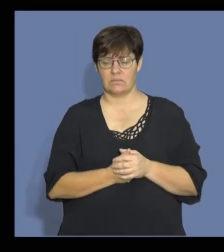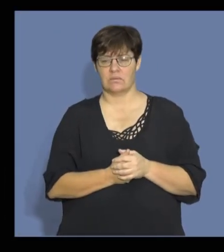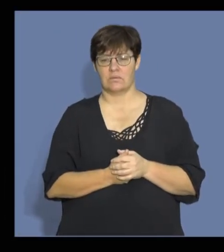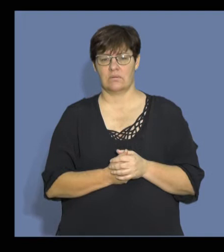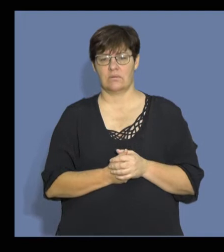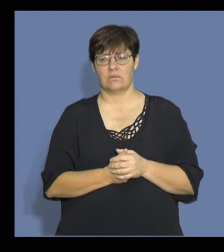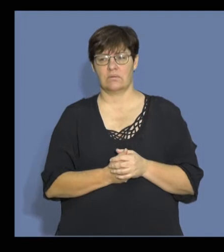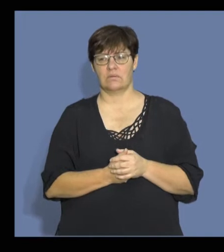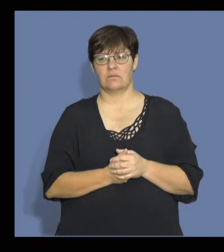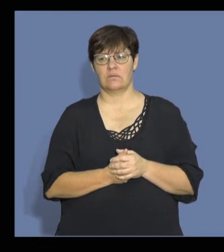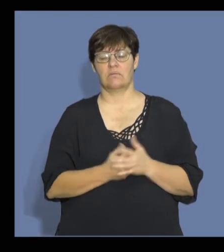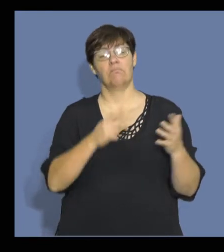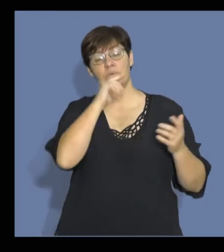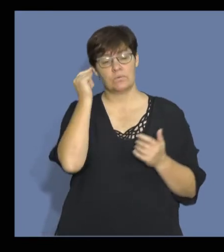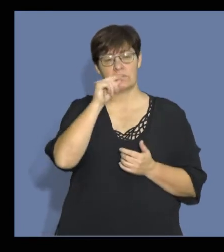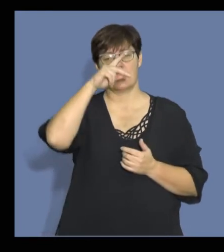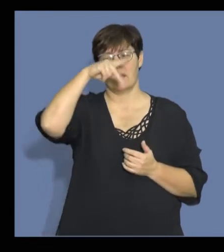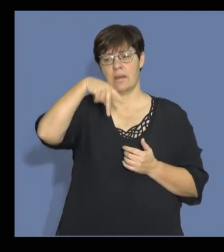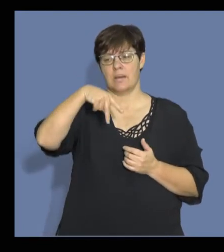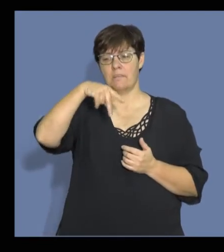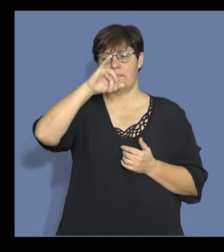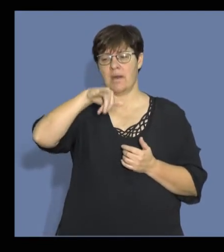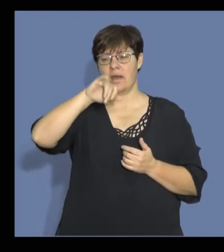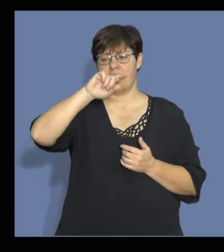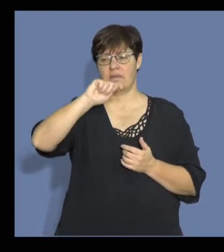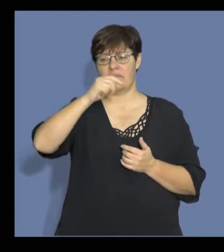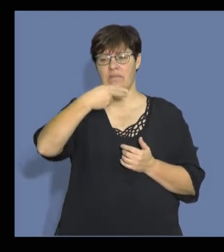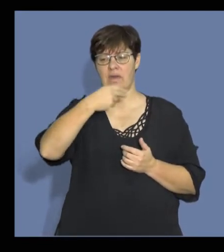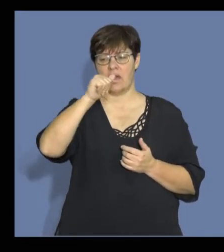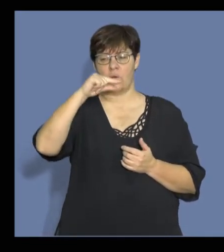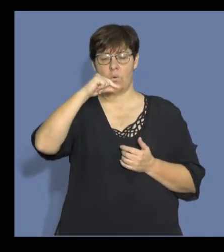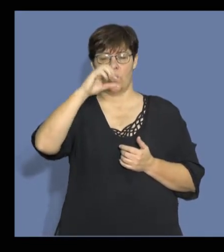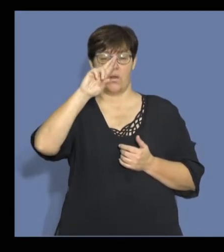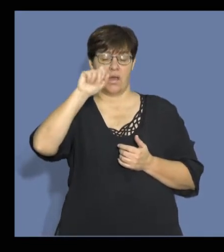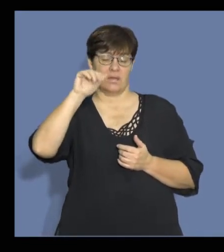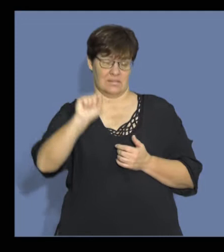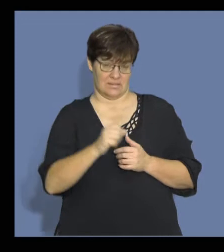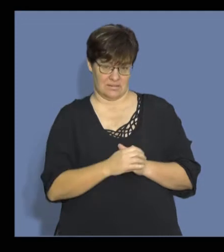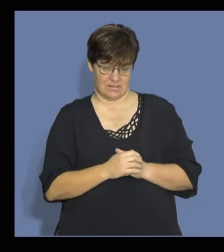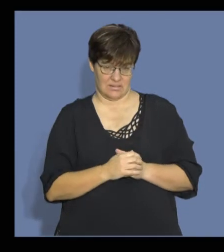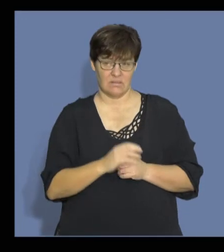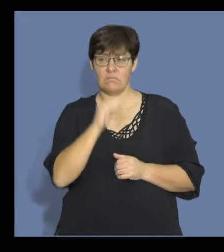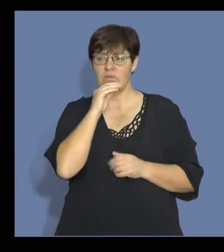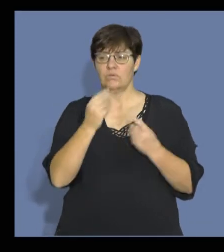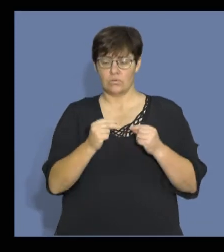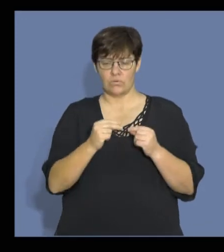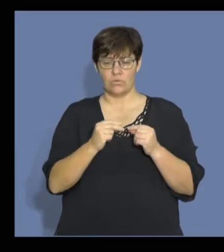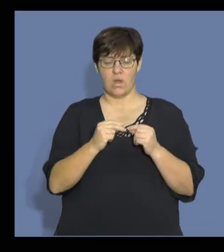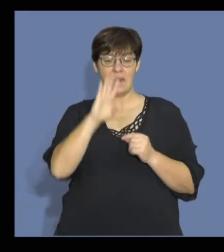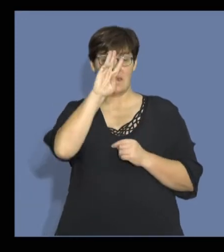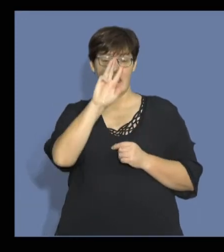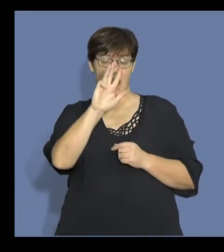we're going to be using Pythagoras. Does everybody see that if I go and make a right-angled